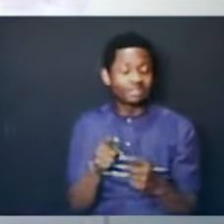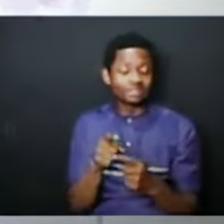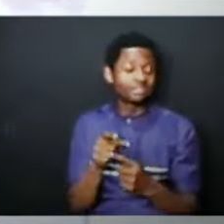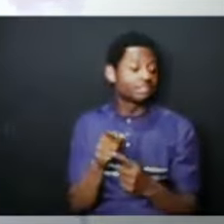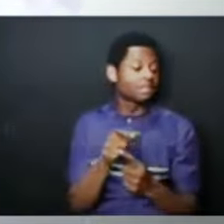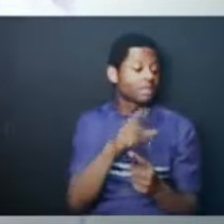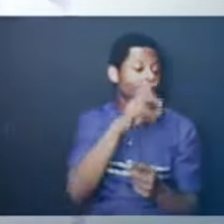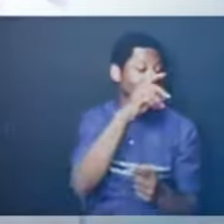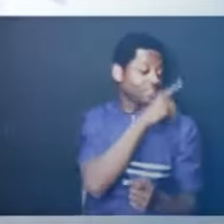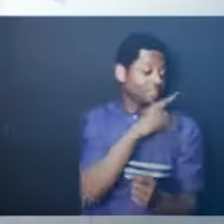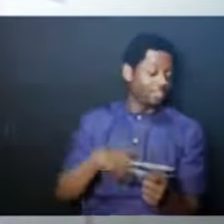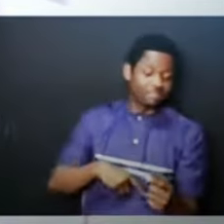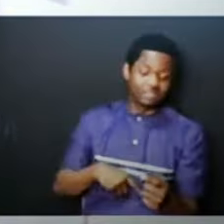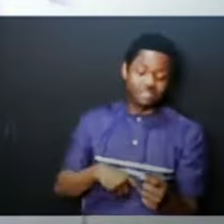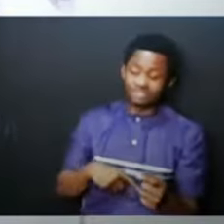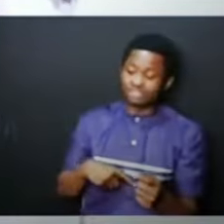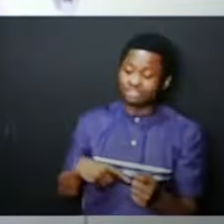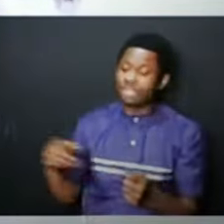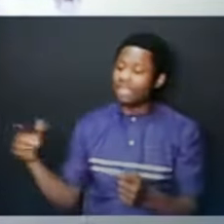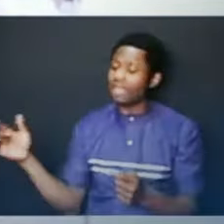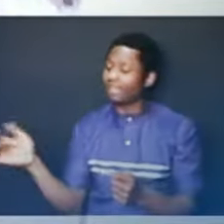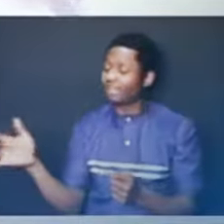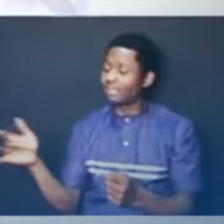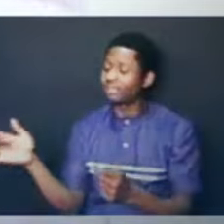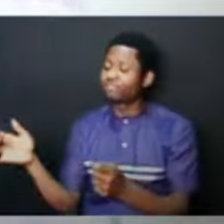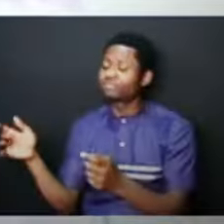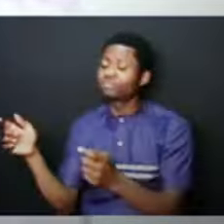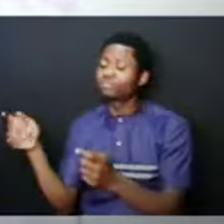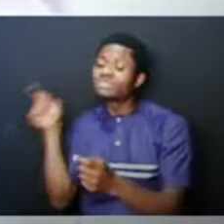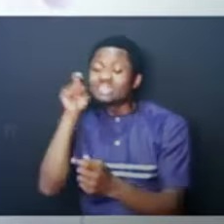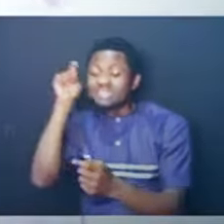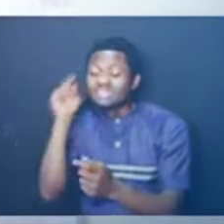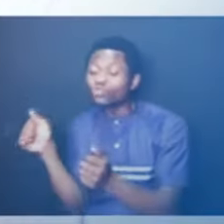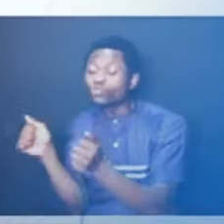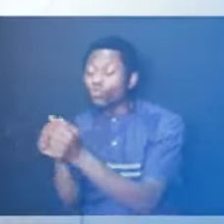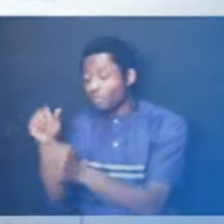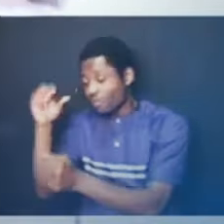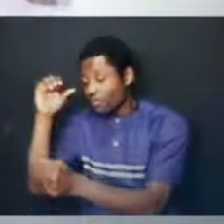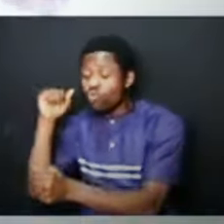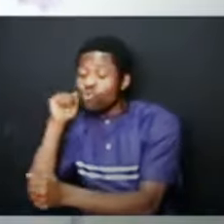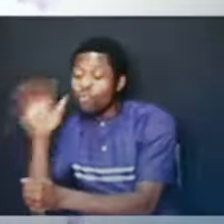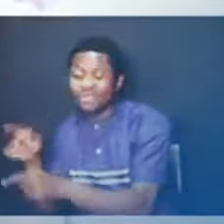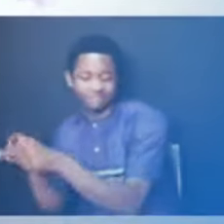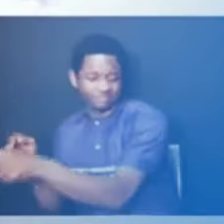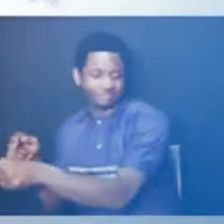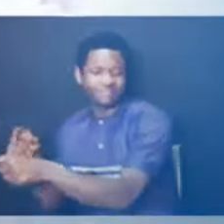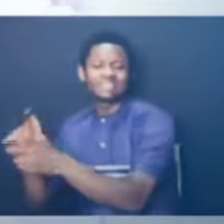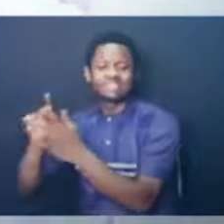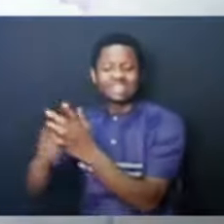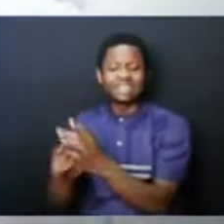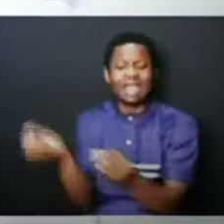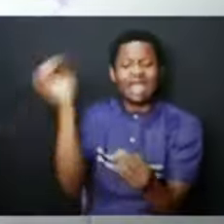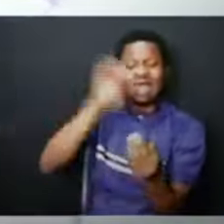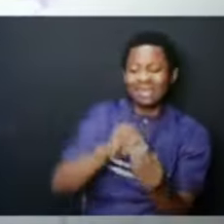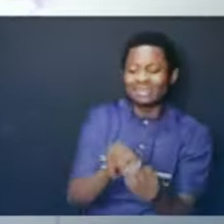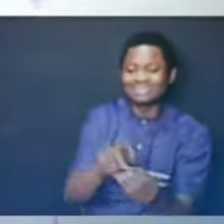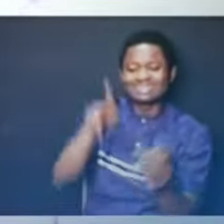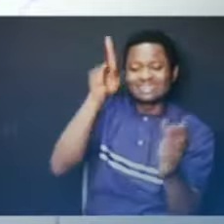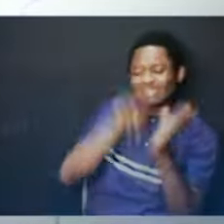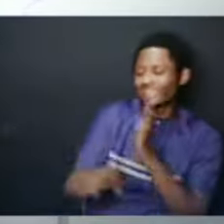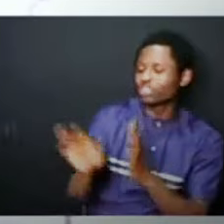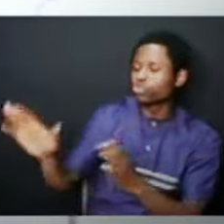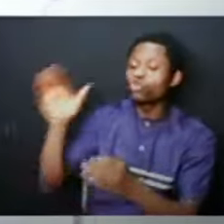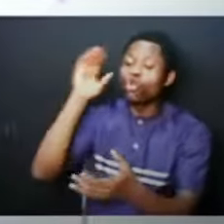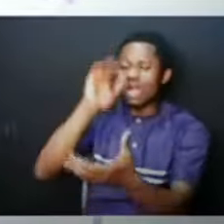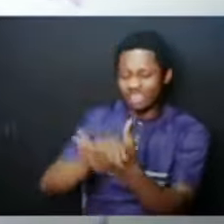David, oni Bathsheba edai na enwechiri okum Uriah no ni nyina ye boni obi agina ne. As you read on the account